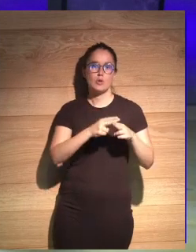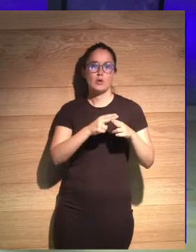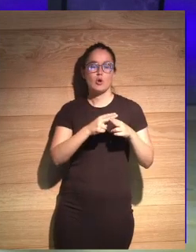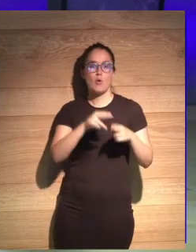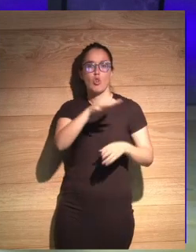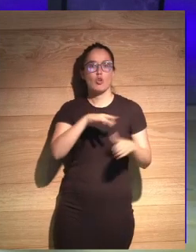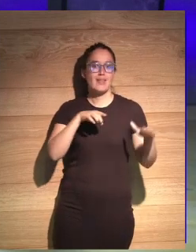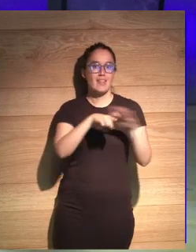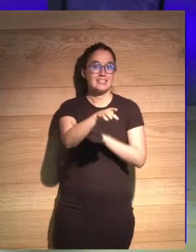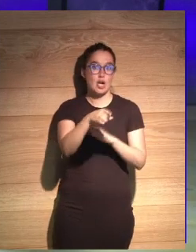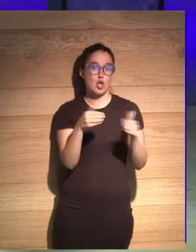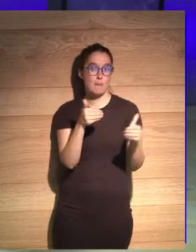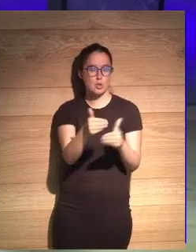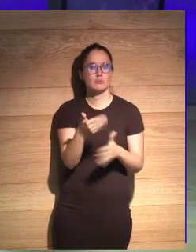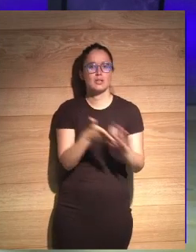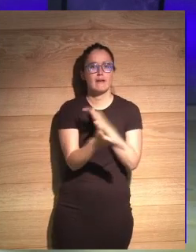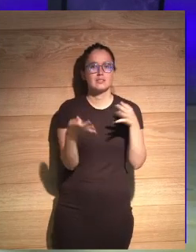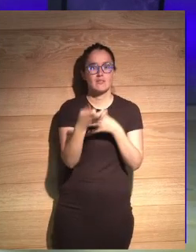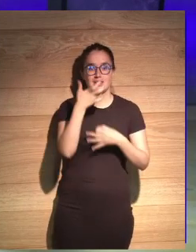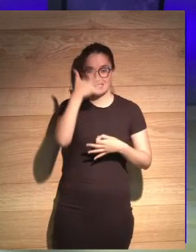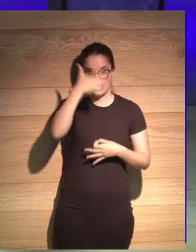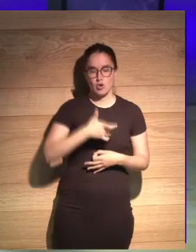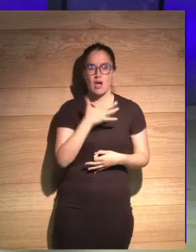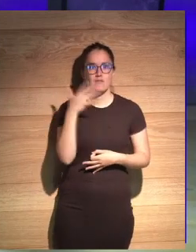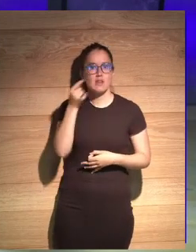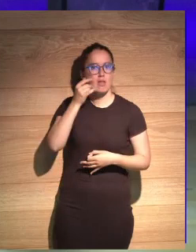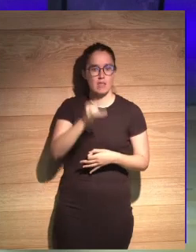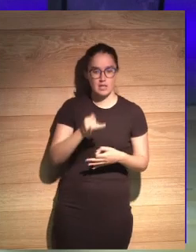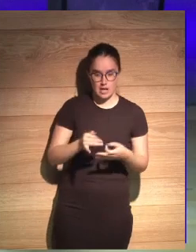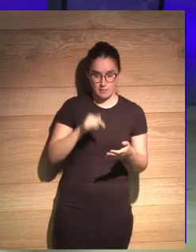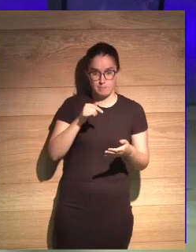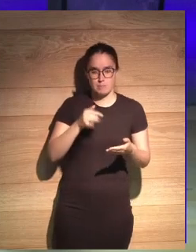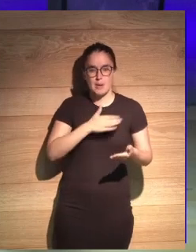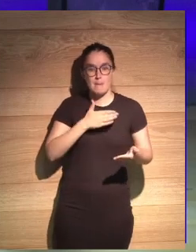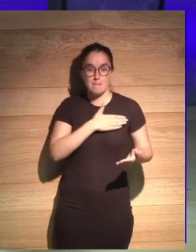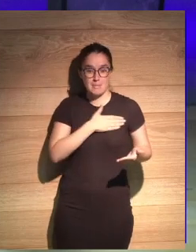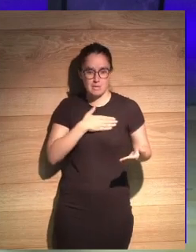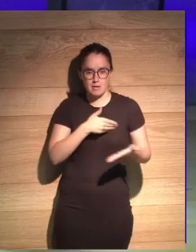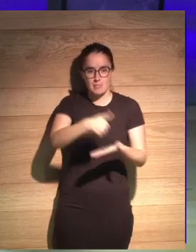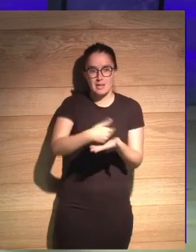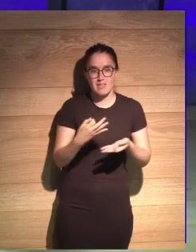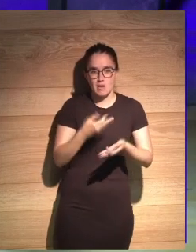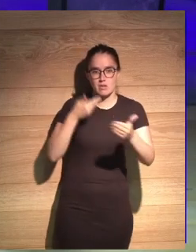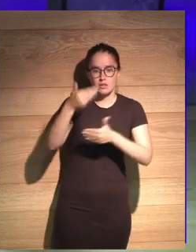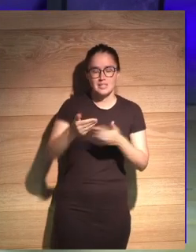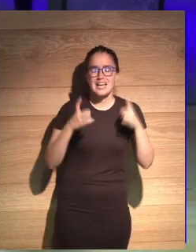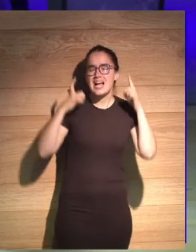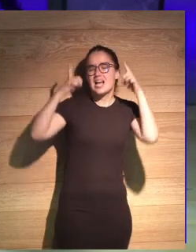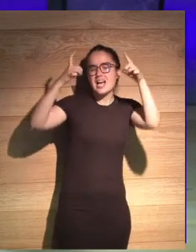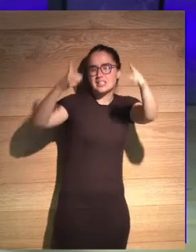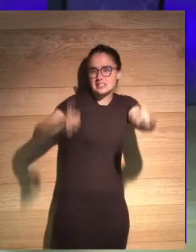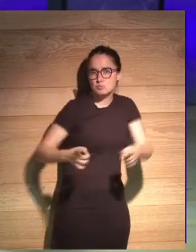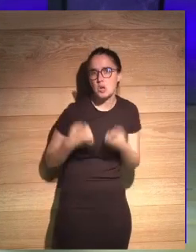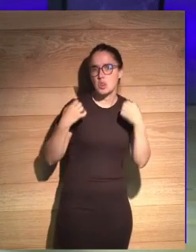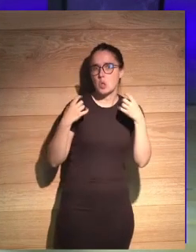we are learning to do something, we have a certain area that allows us to come from